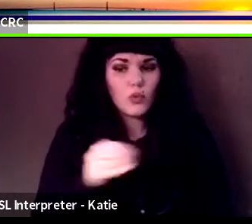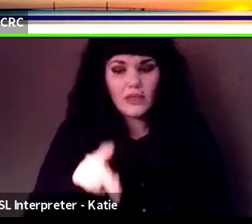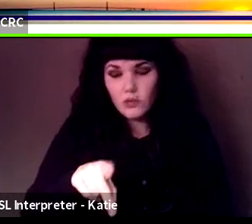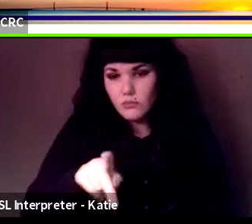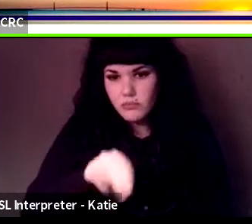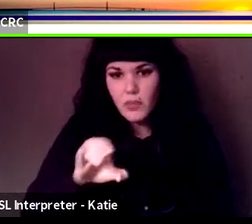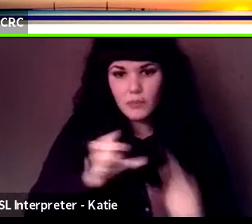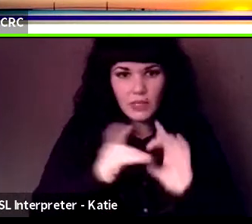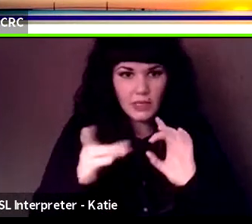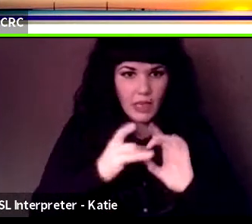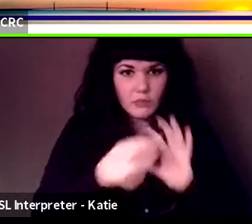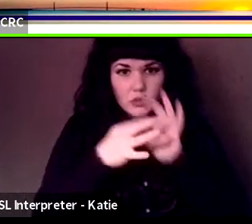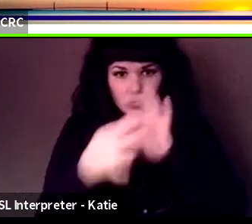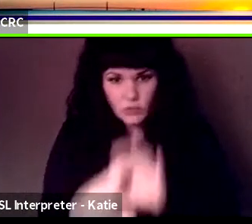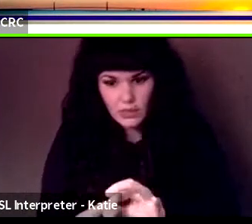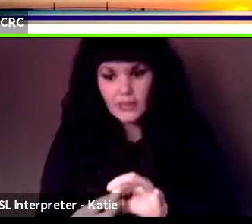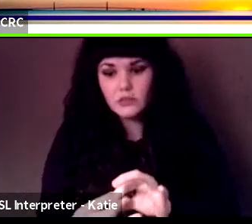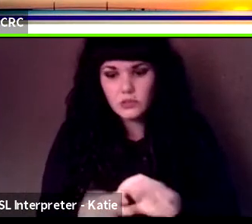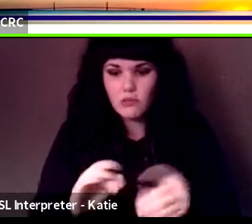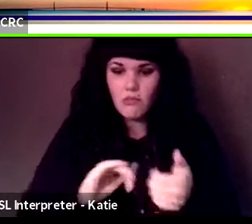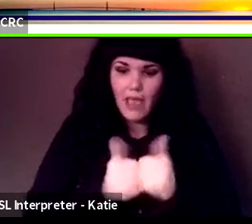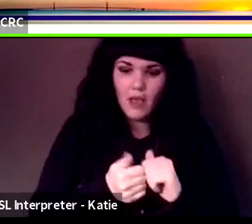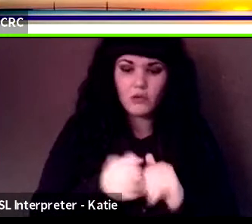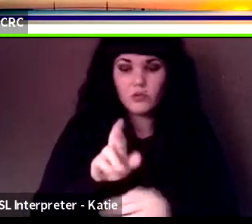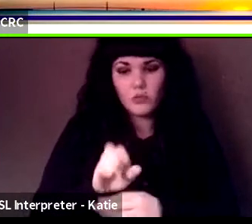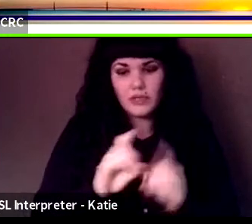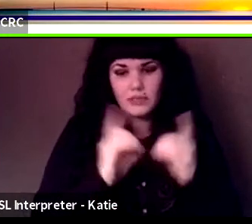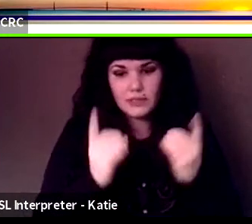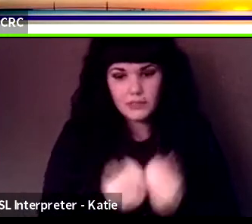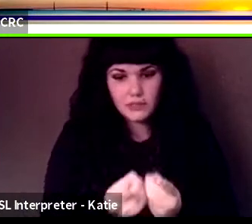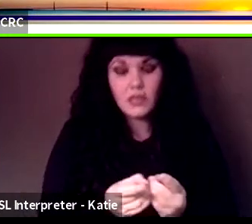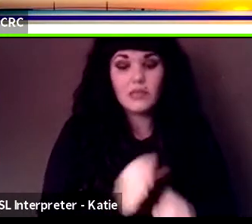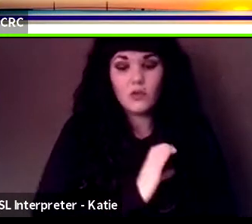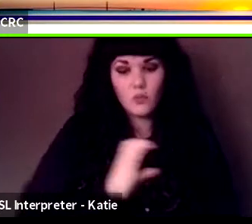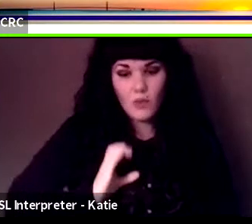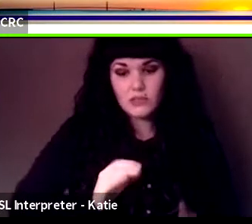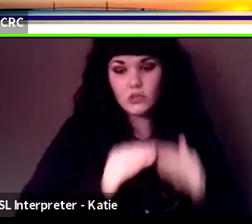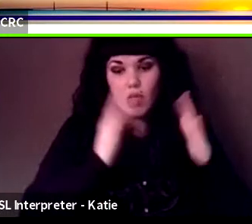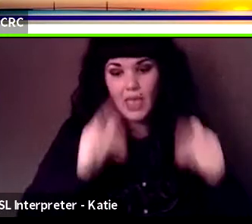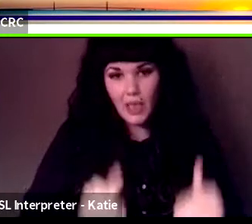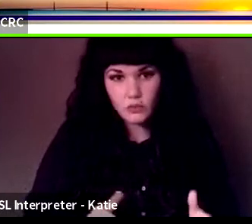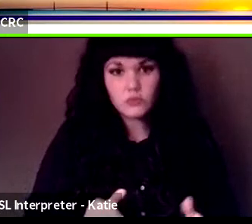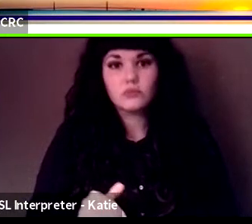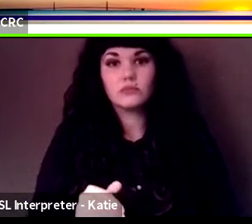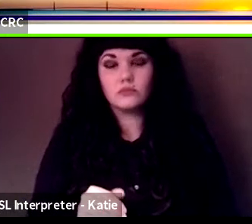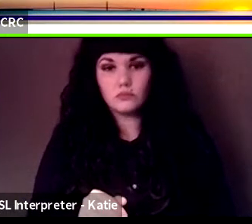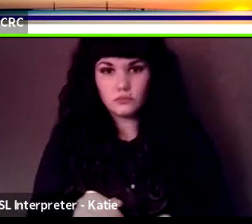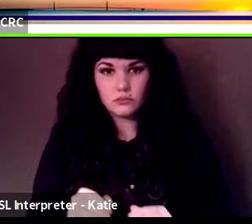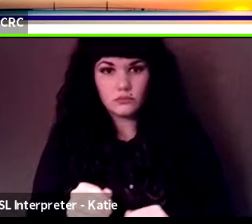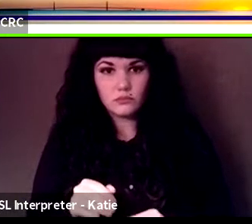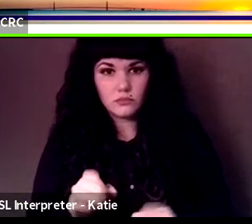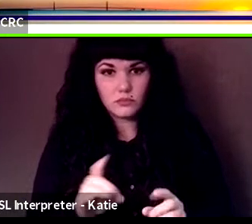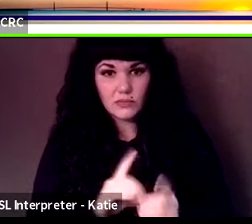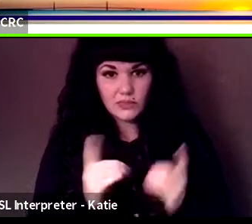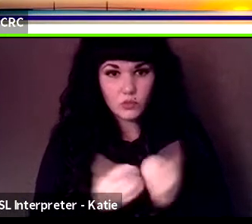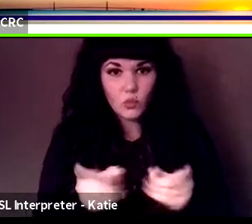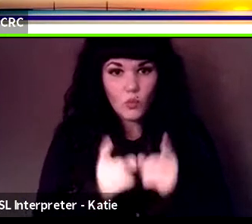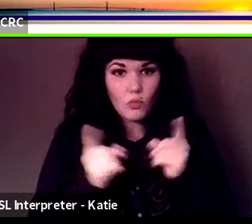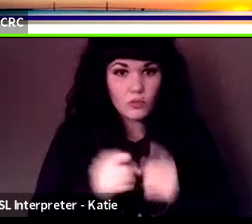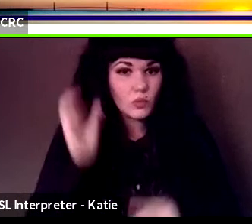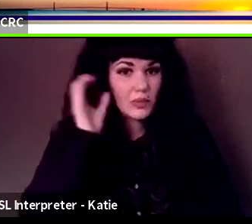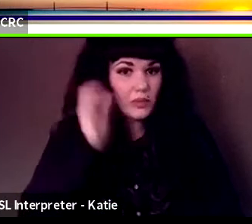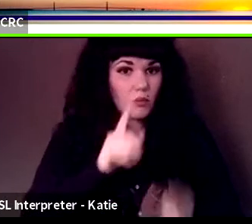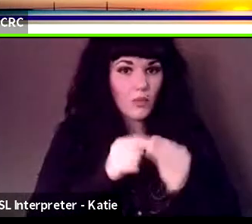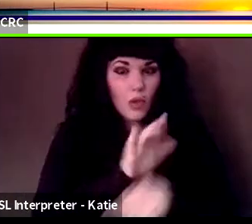redistrict congressional, House, and Senate districts, and to listen and learn about your community of interest.